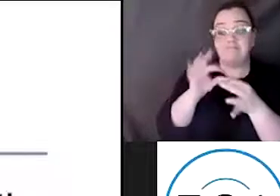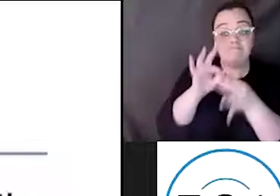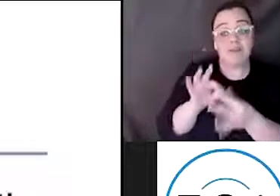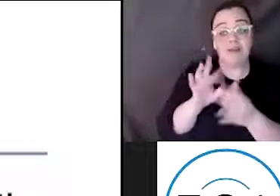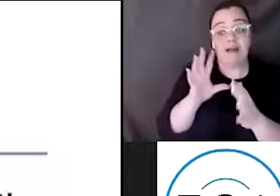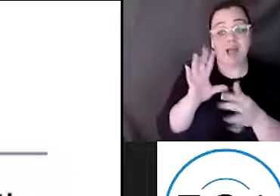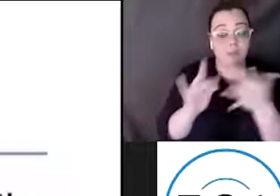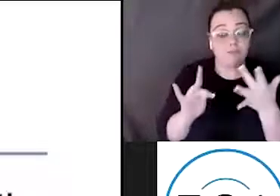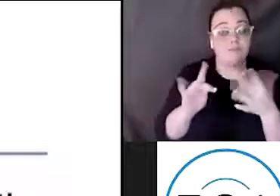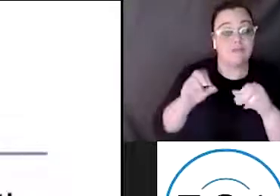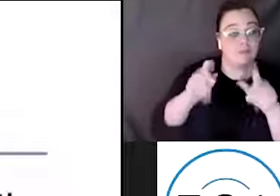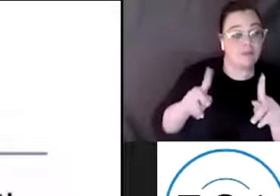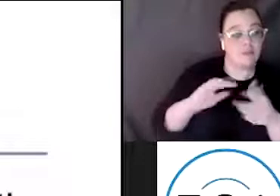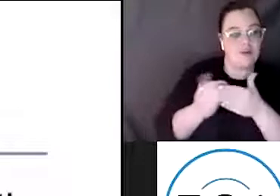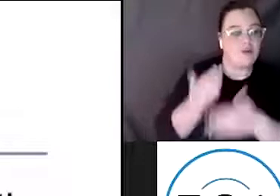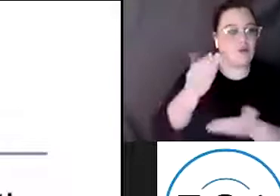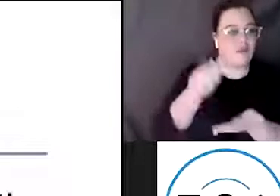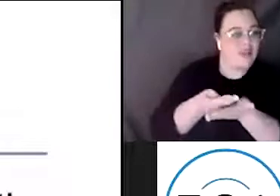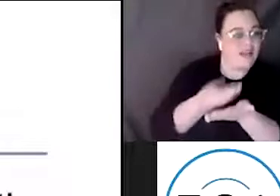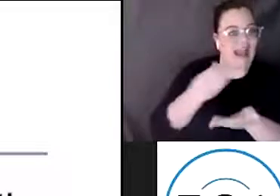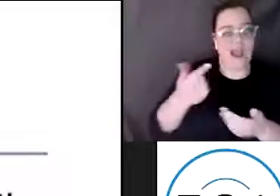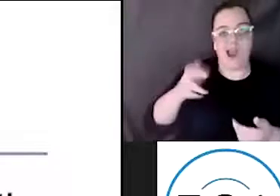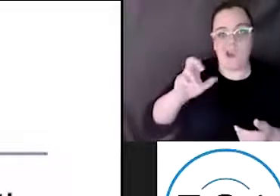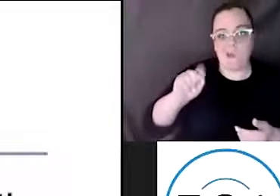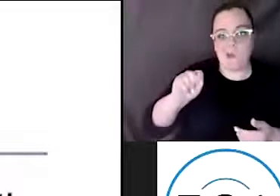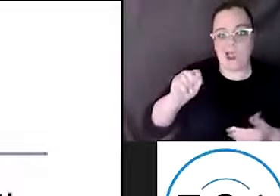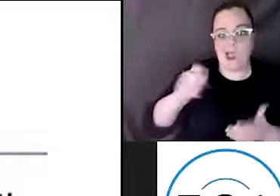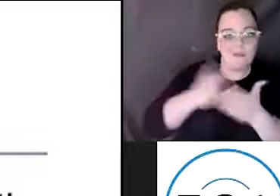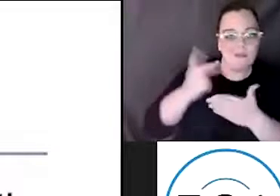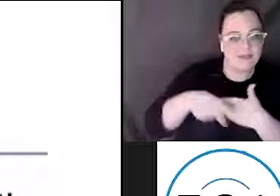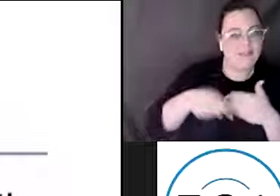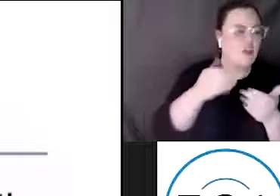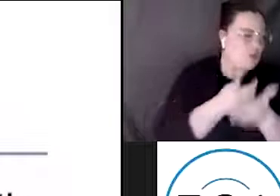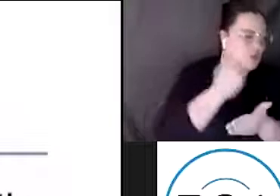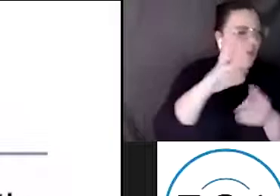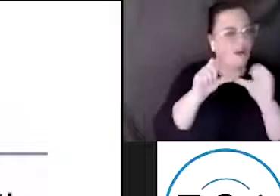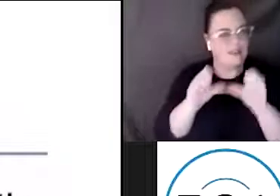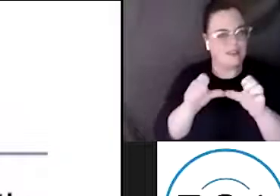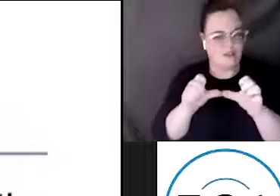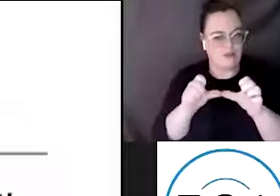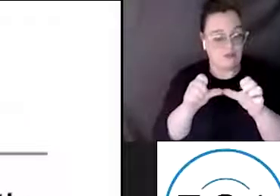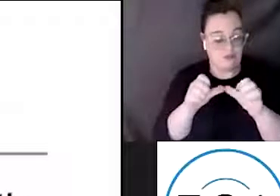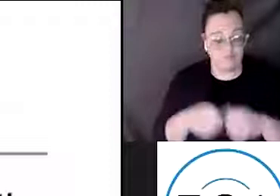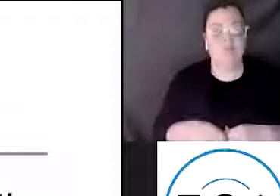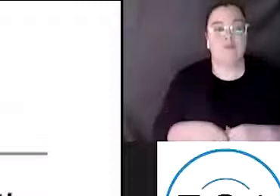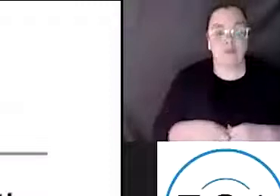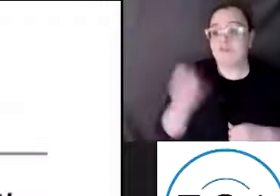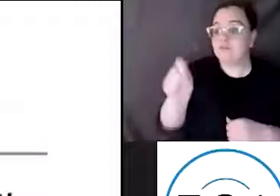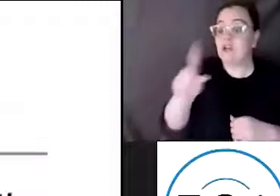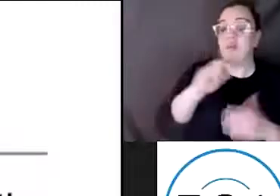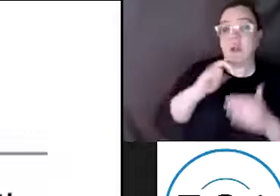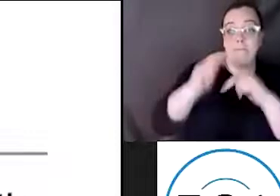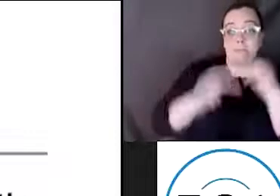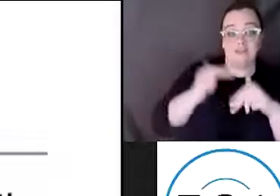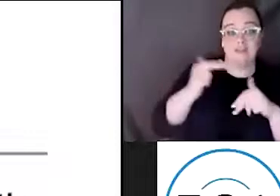and grant programs, or new or continued as well. Yes, so the Building Resilient Infrastructure and